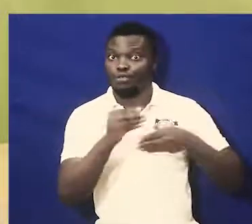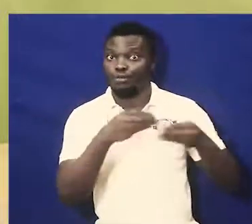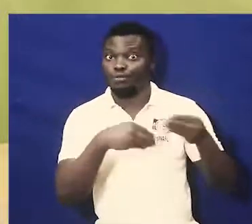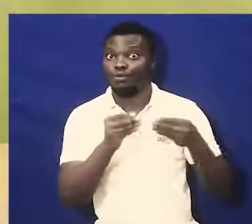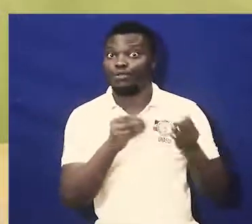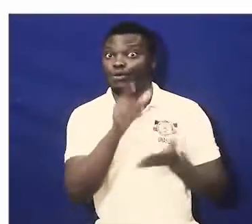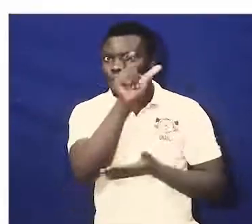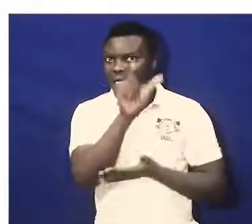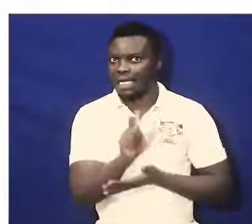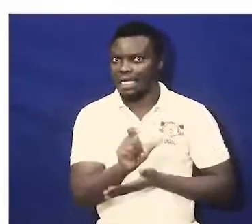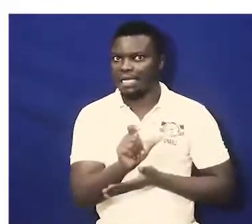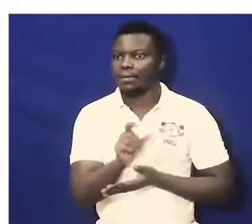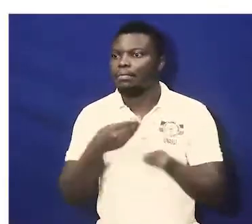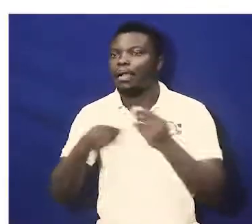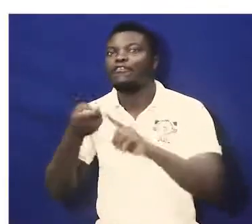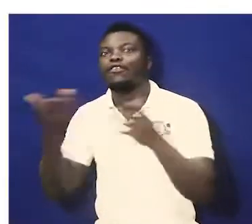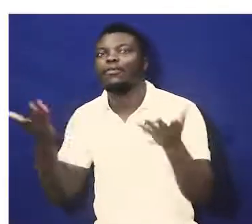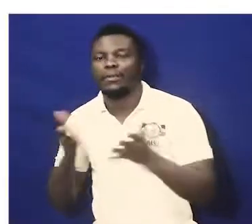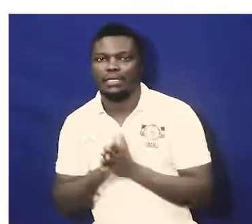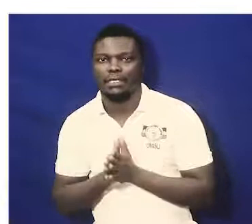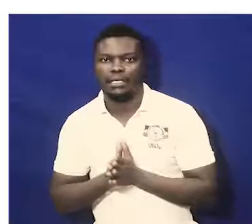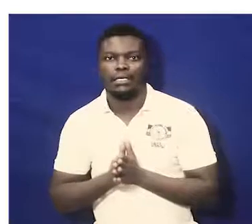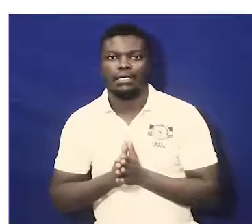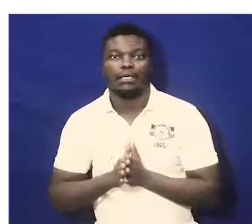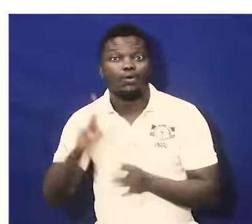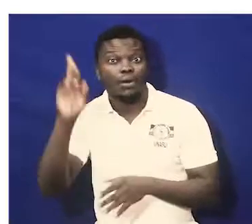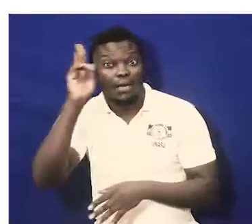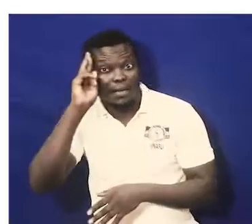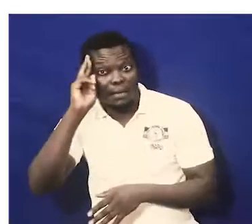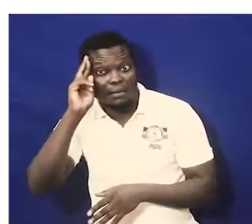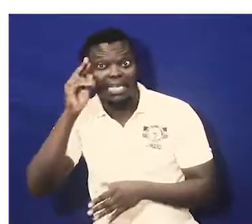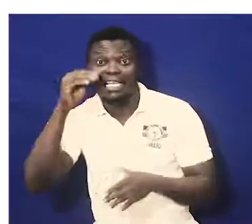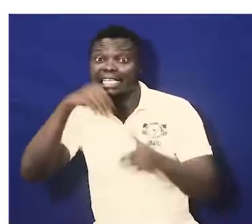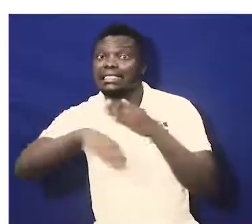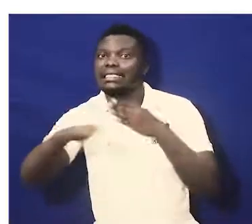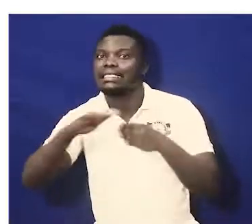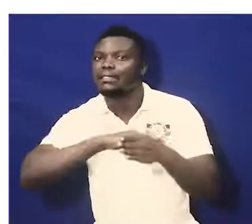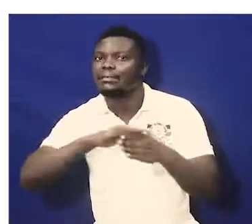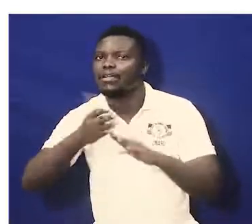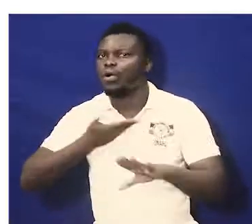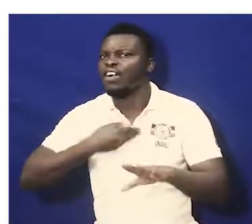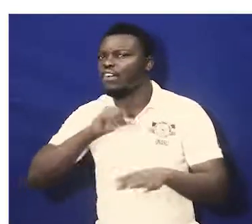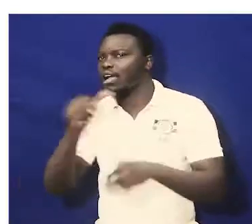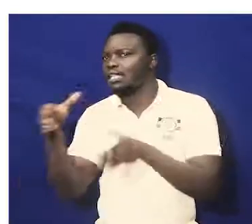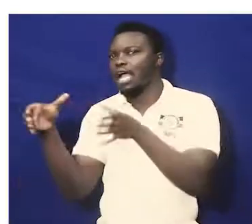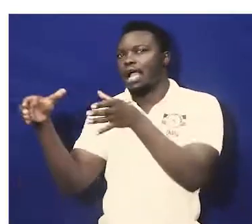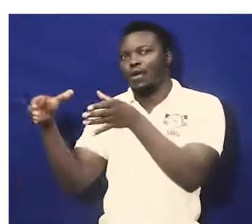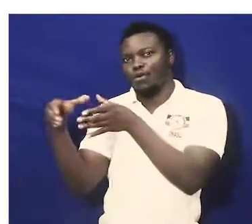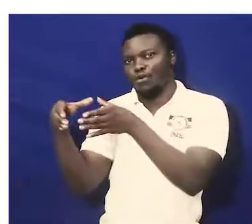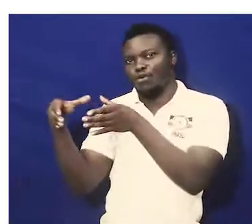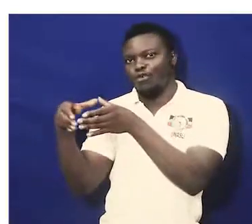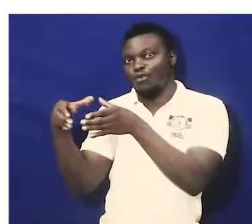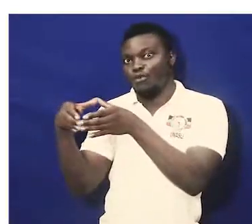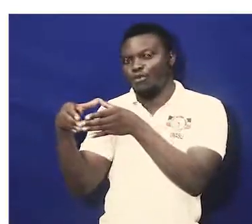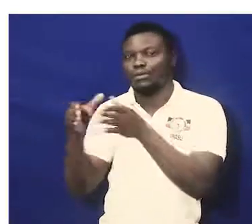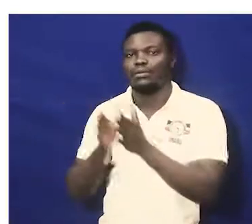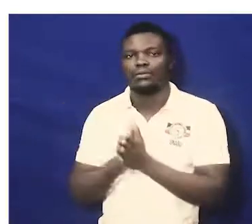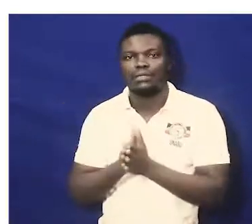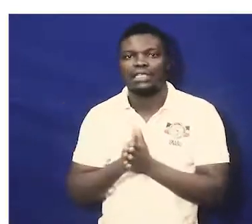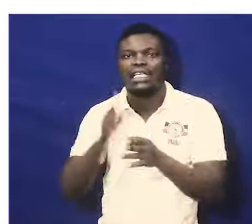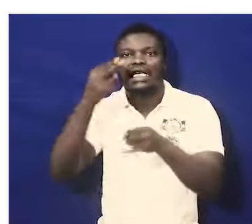from. In business, there is another group of people called